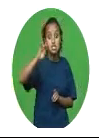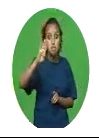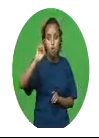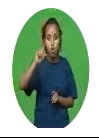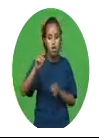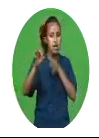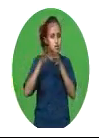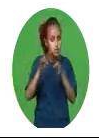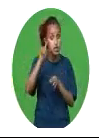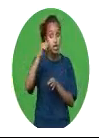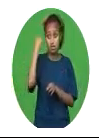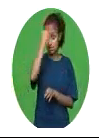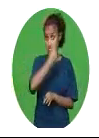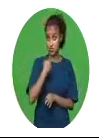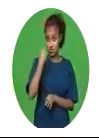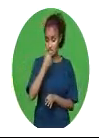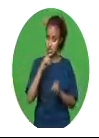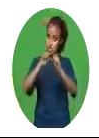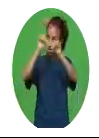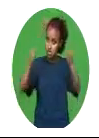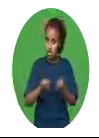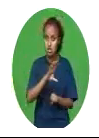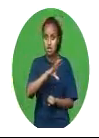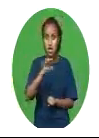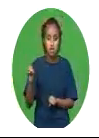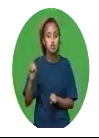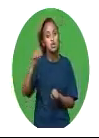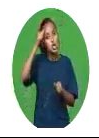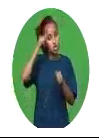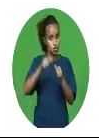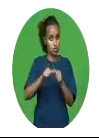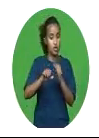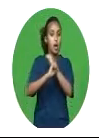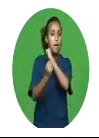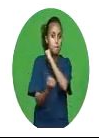feature's size and notes are the basic elements of dimensioning.